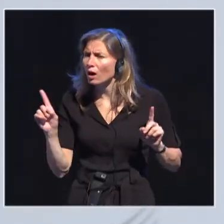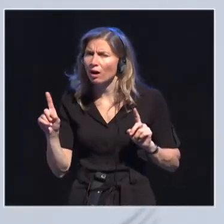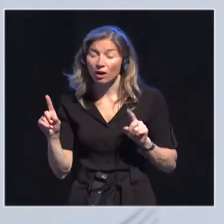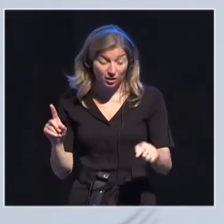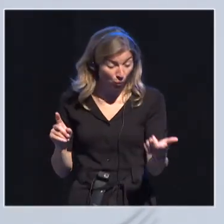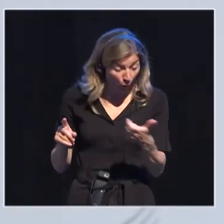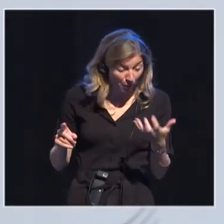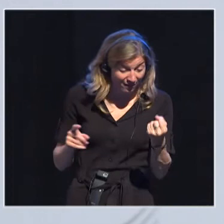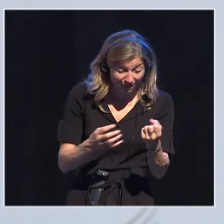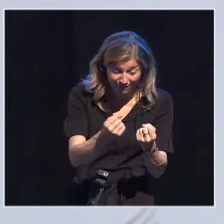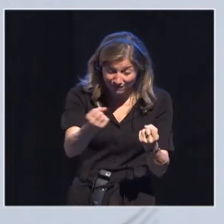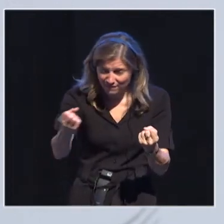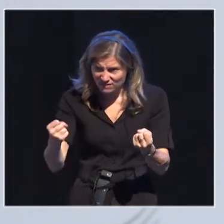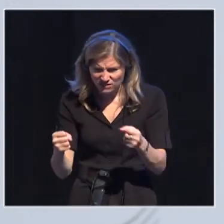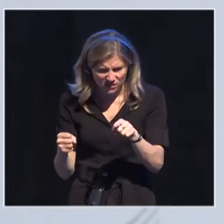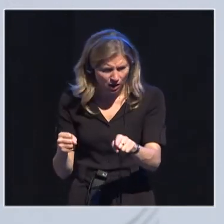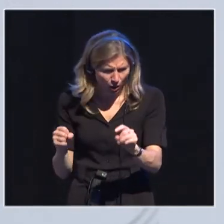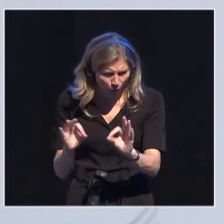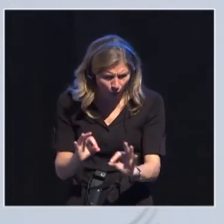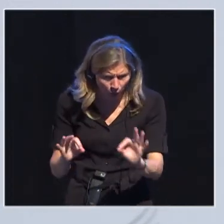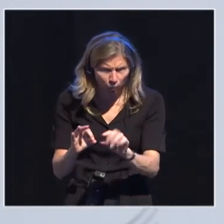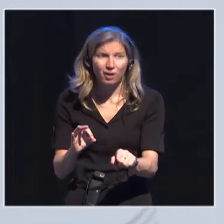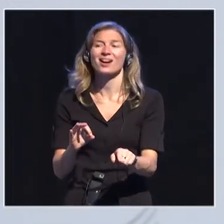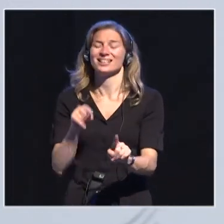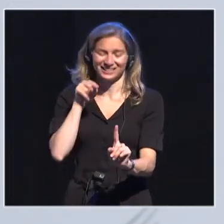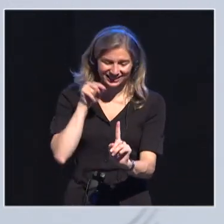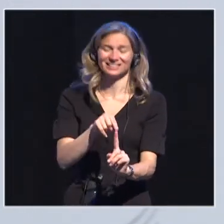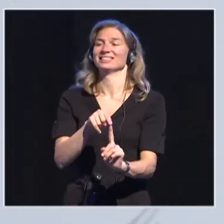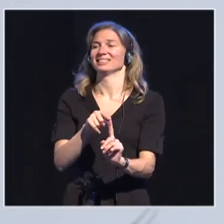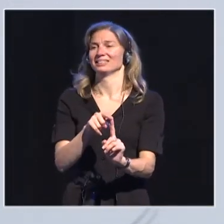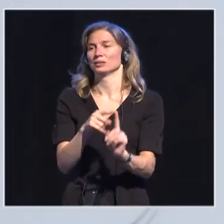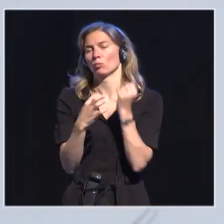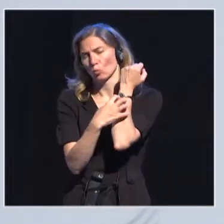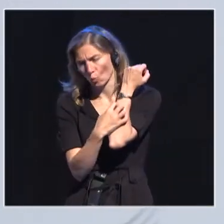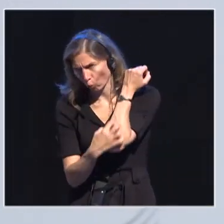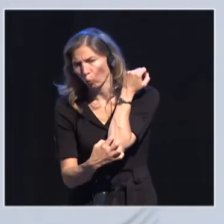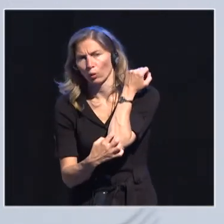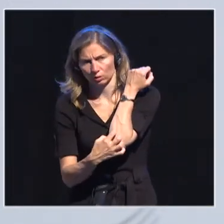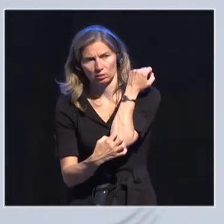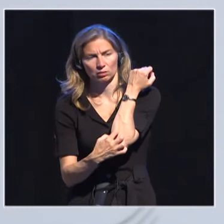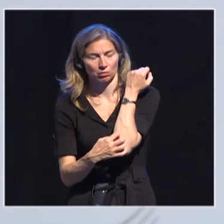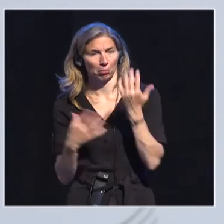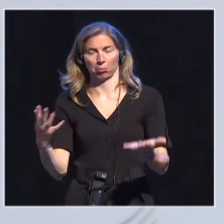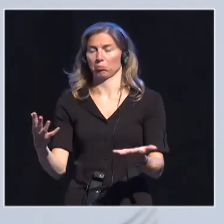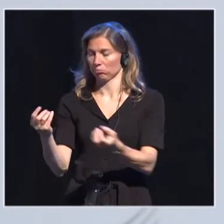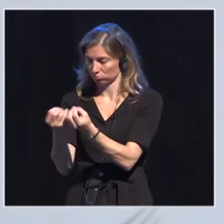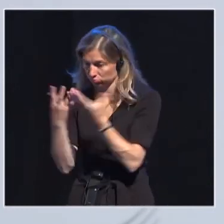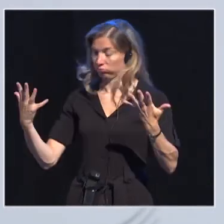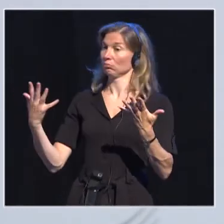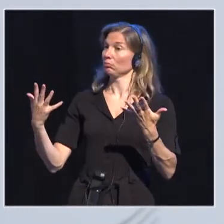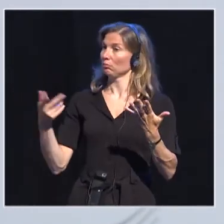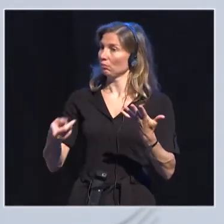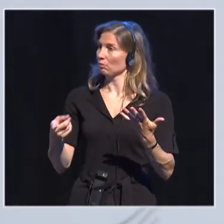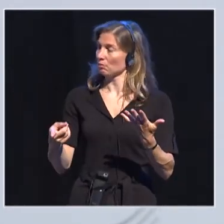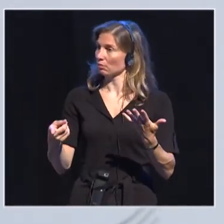on it. And we are doing this project together with them. Now, in one of the meetings, what came out was to say, well, this is really interesting,